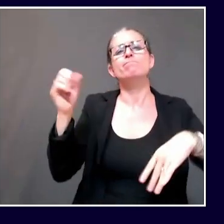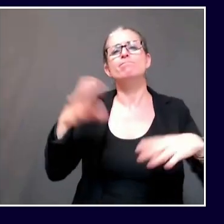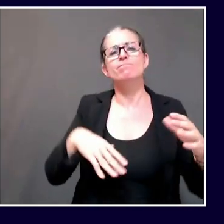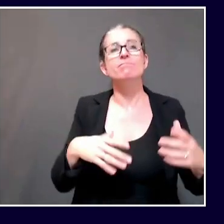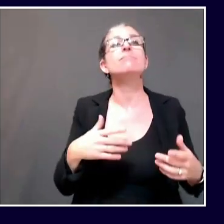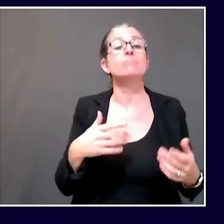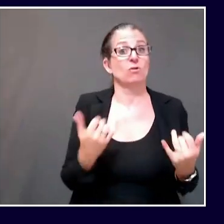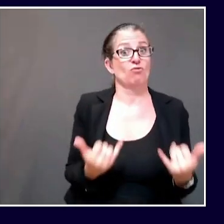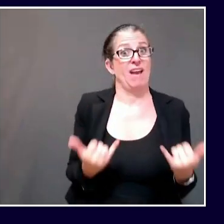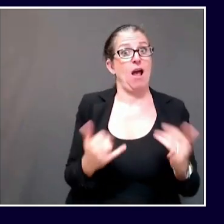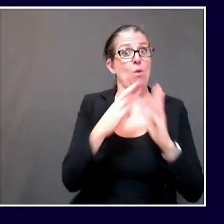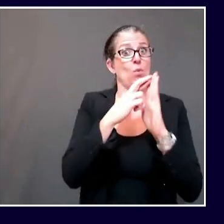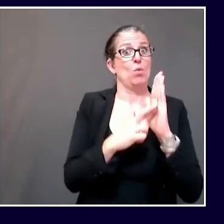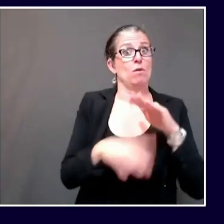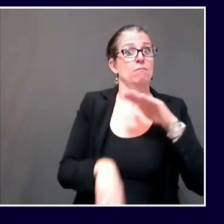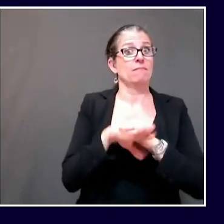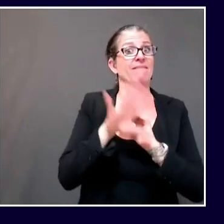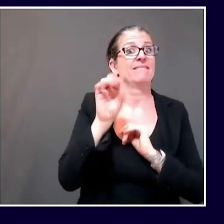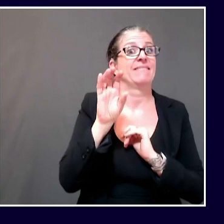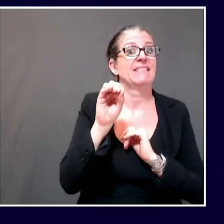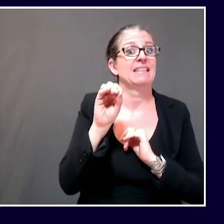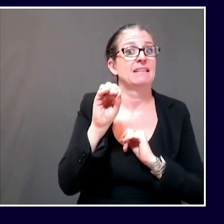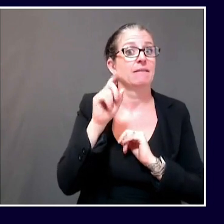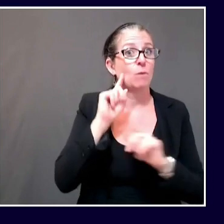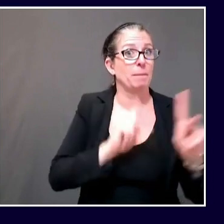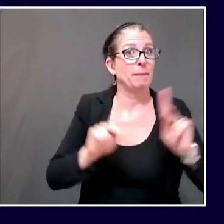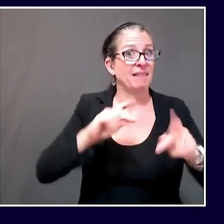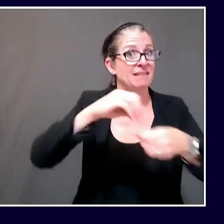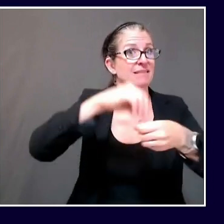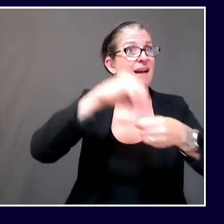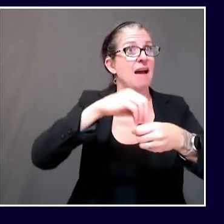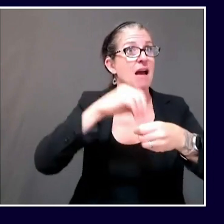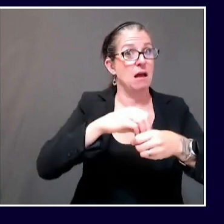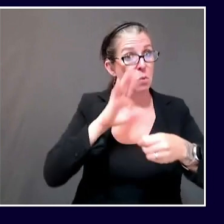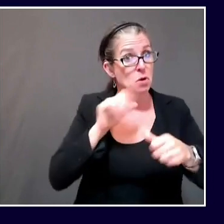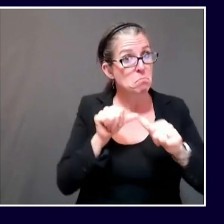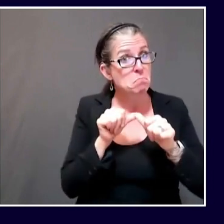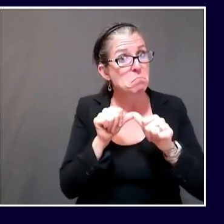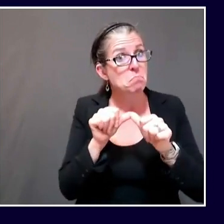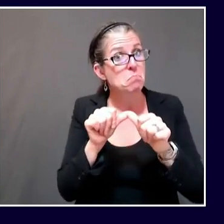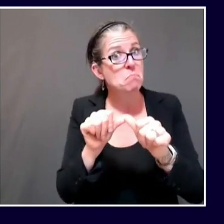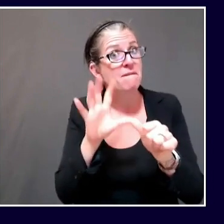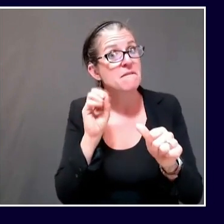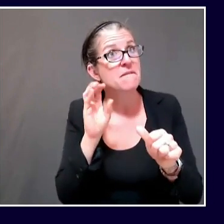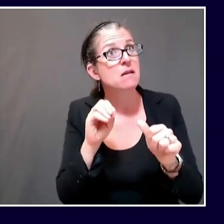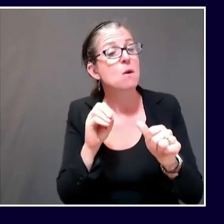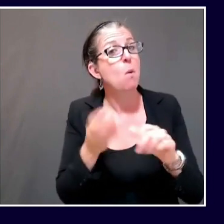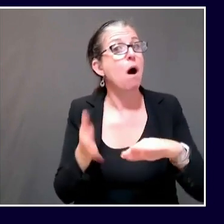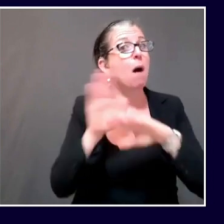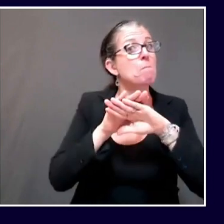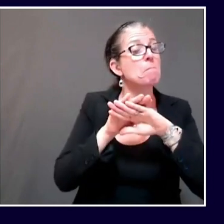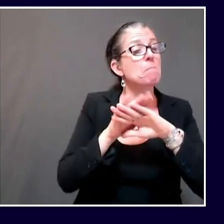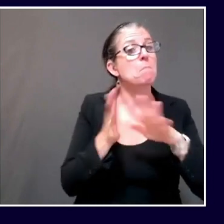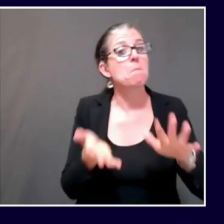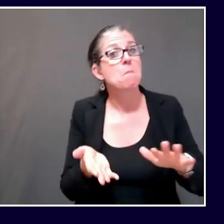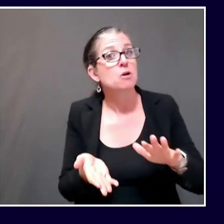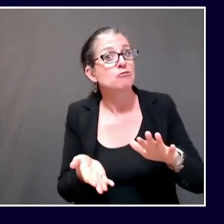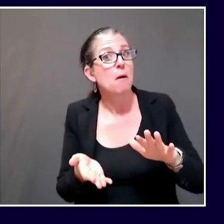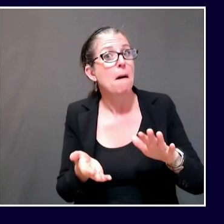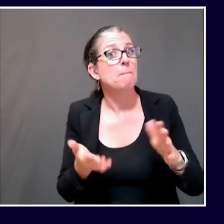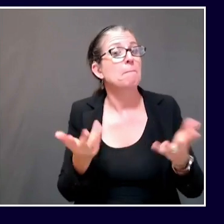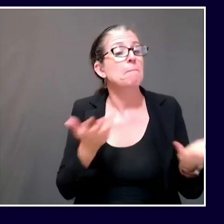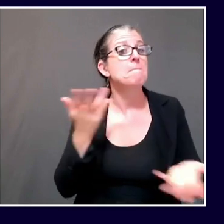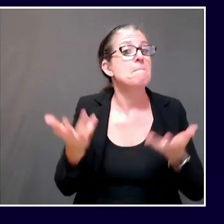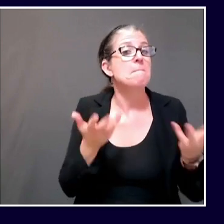be inside safely at any one time, and whether there are additional refinements that we could put into place to keep people safe, partly for the reasons